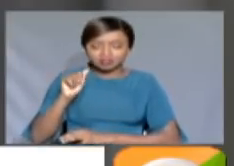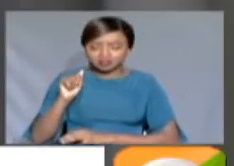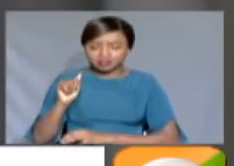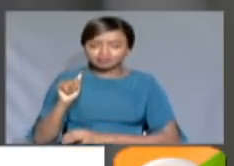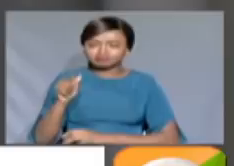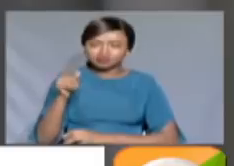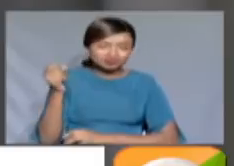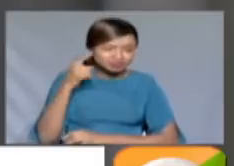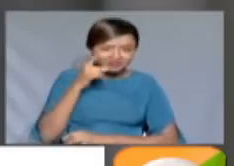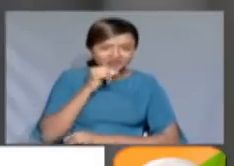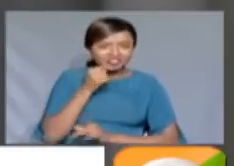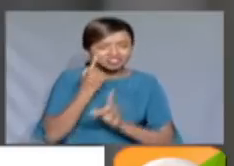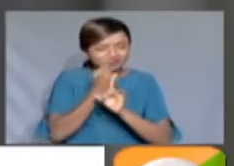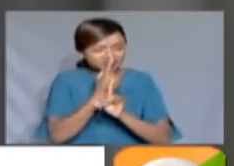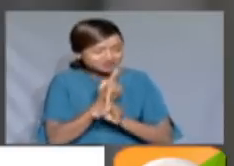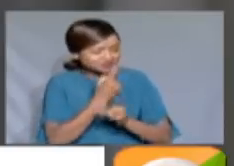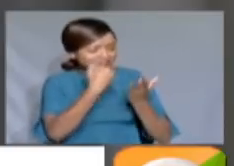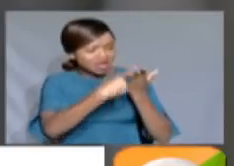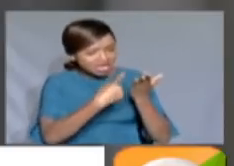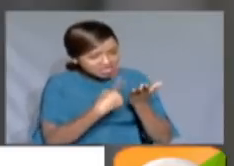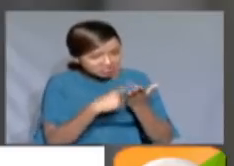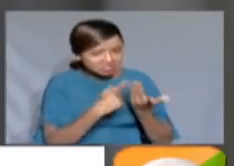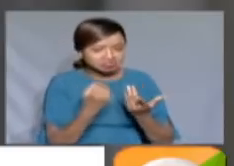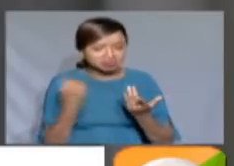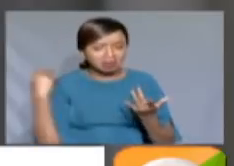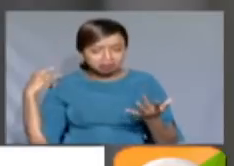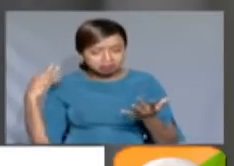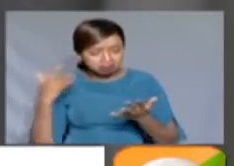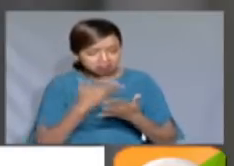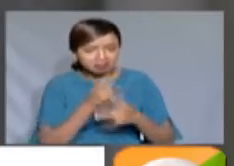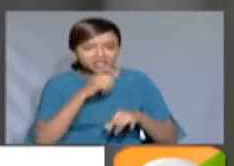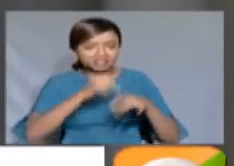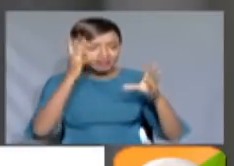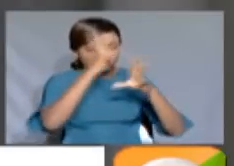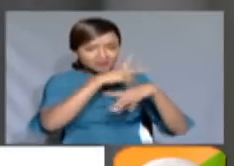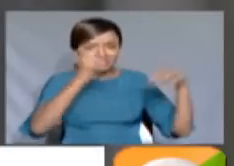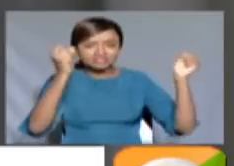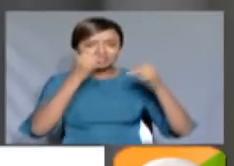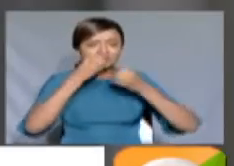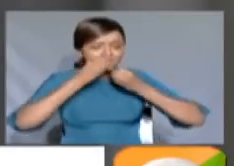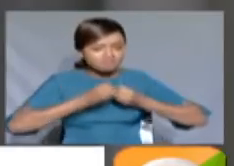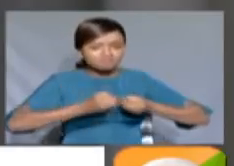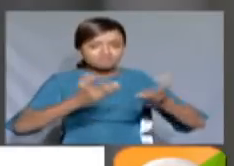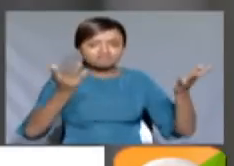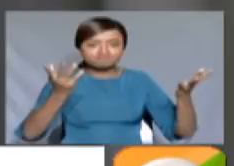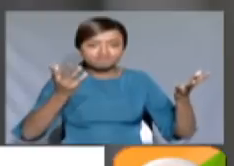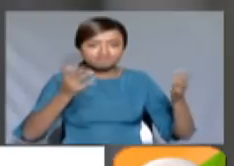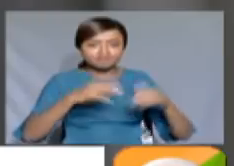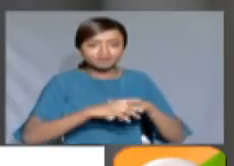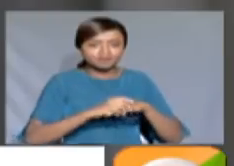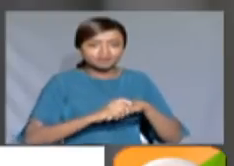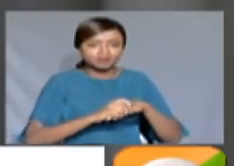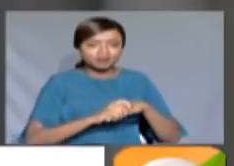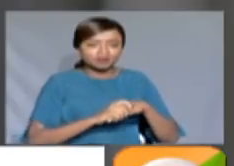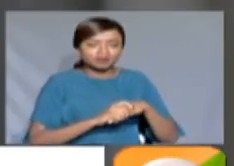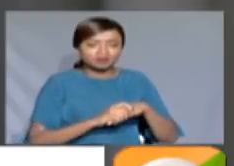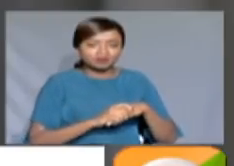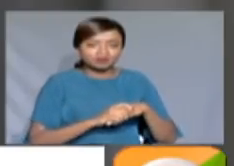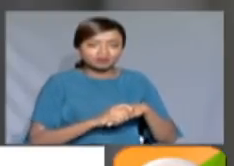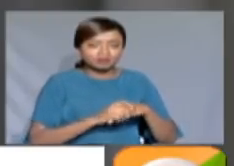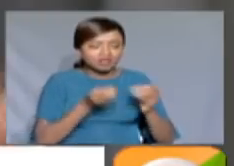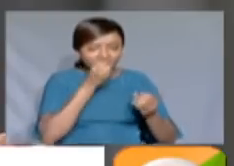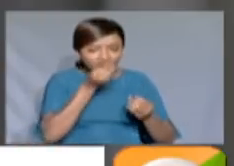country since the president did the groundbreaking for the expressway. What's the